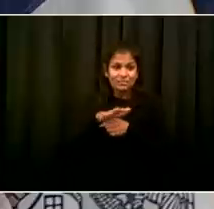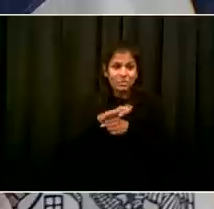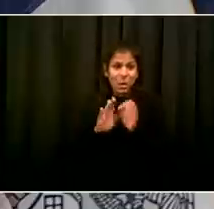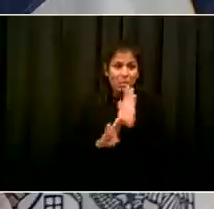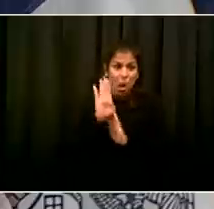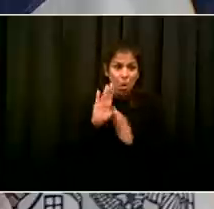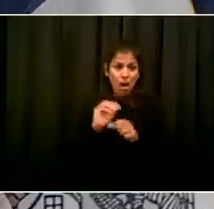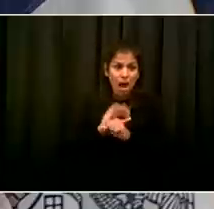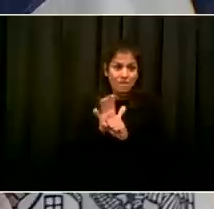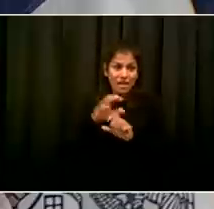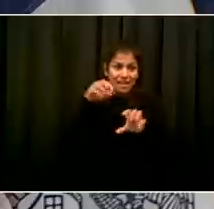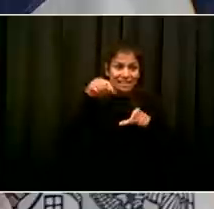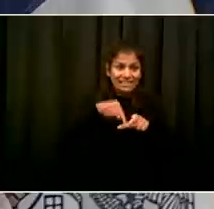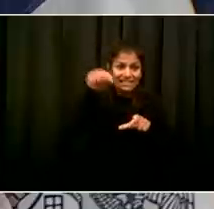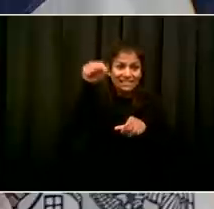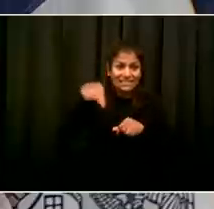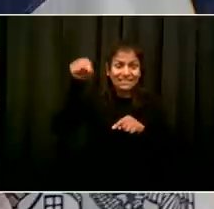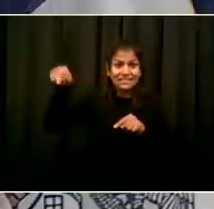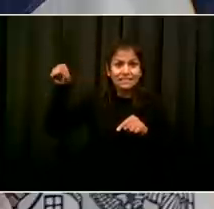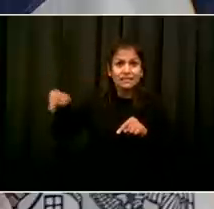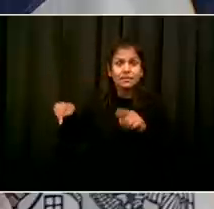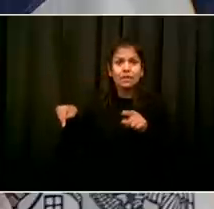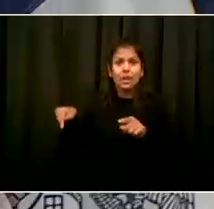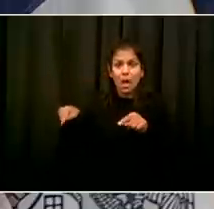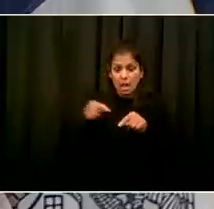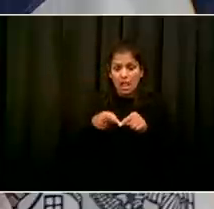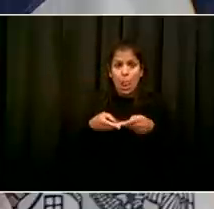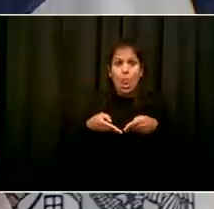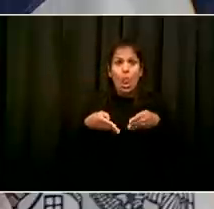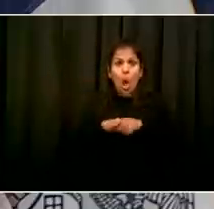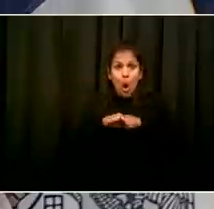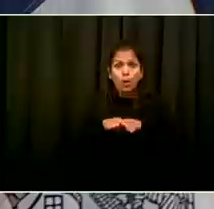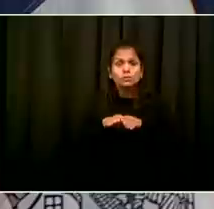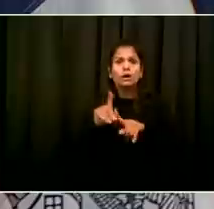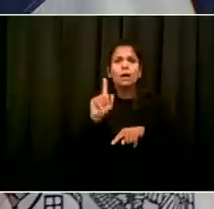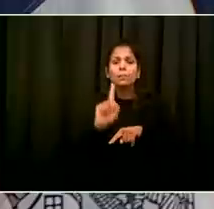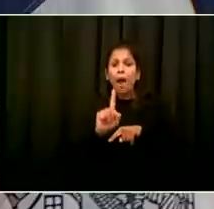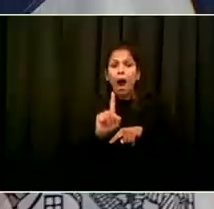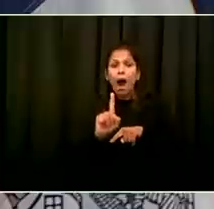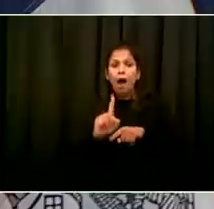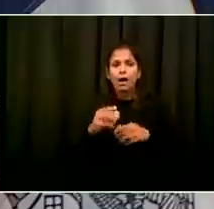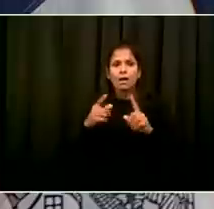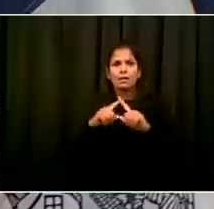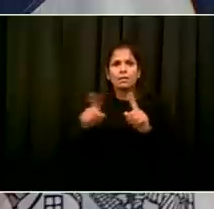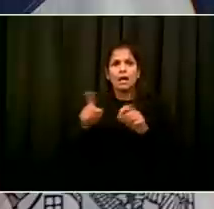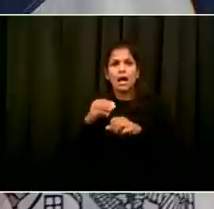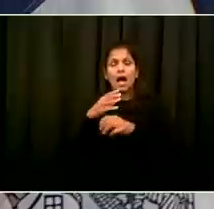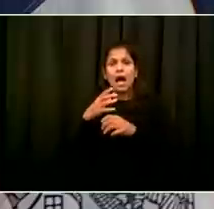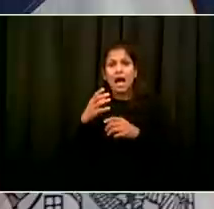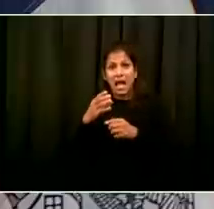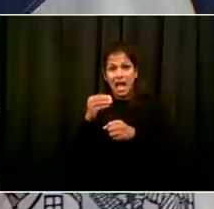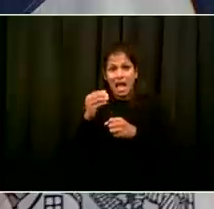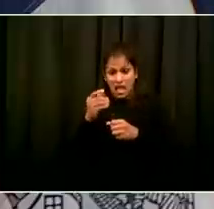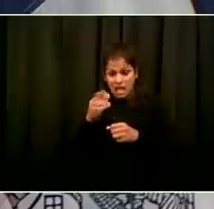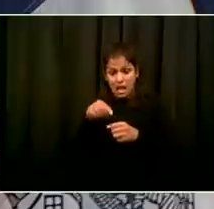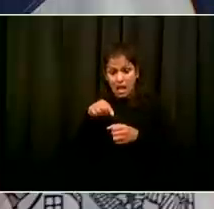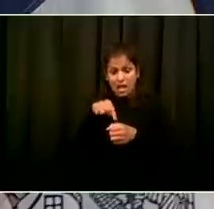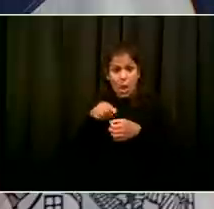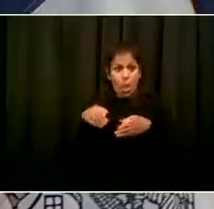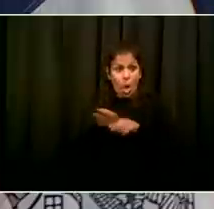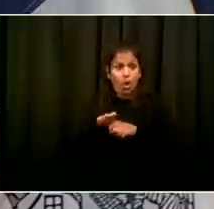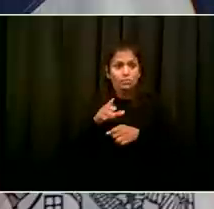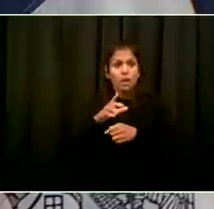model, actually, the more I looked at it, the more sense it made. It was a way to stop the spread from going into more and more